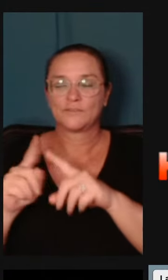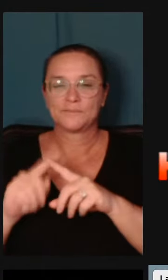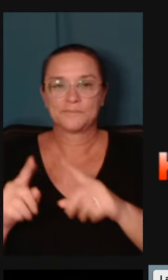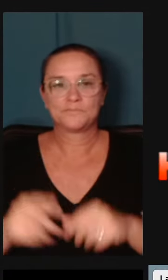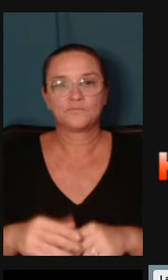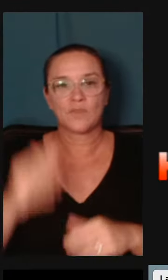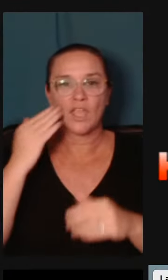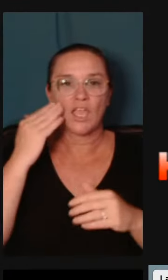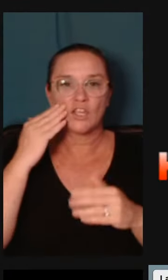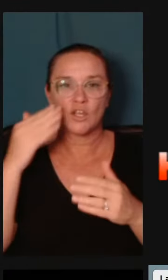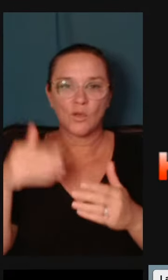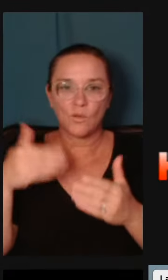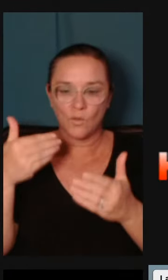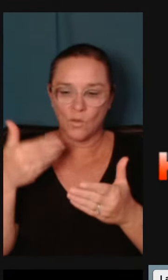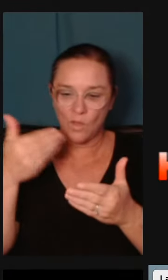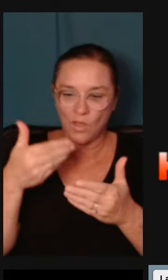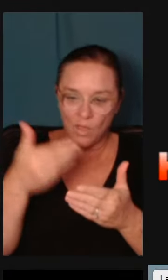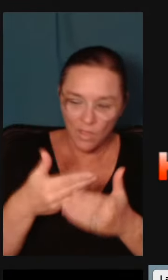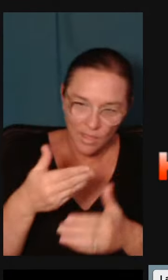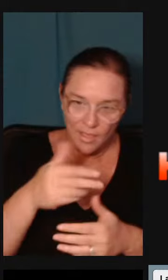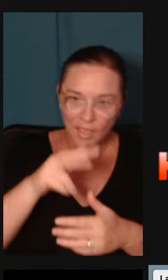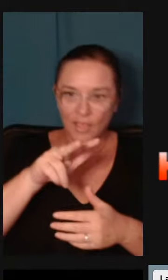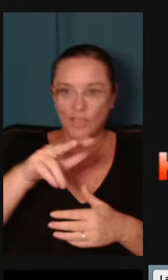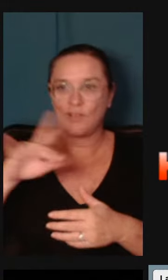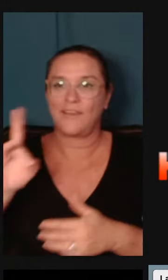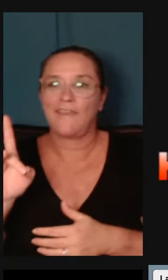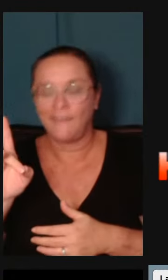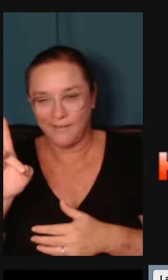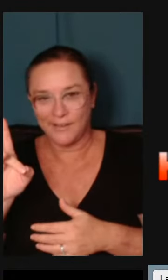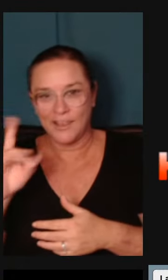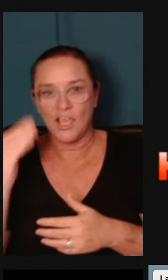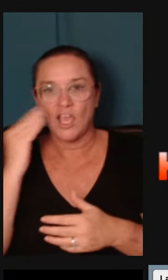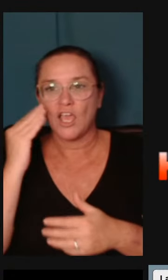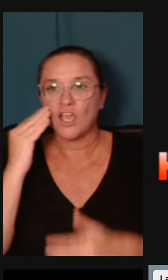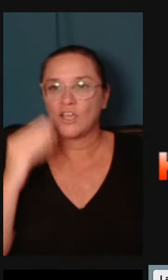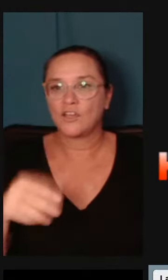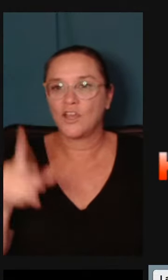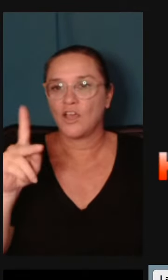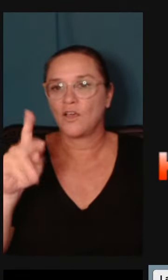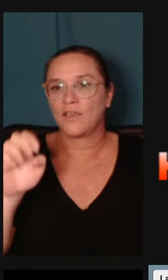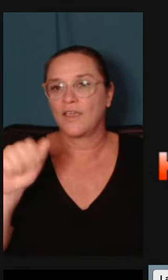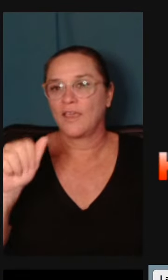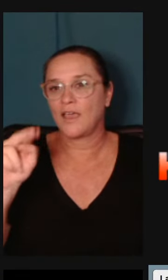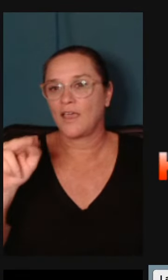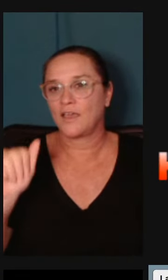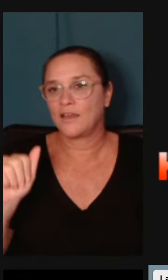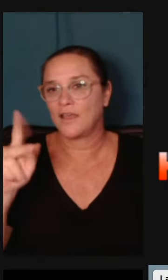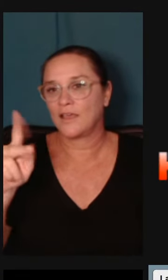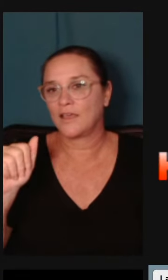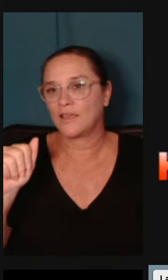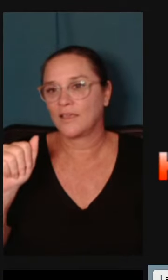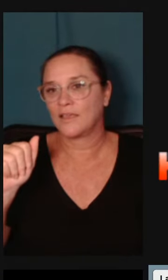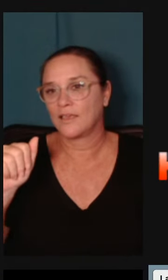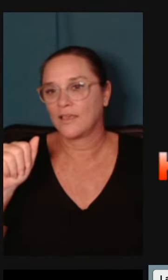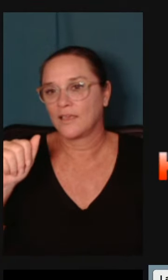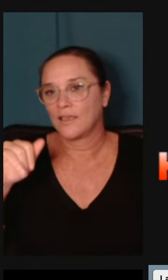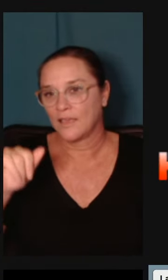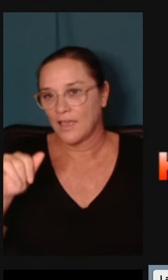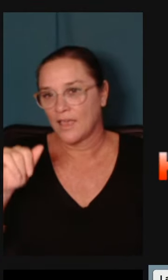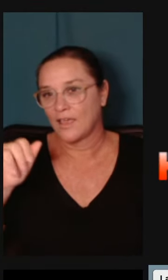coming up on episode 38. I know Keanakekoi is a wonderful place to get as close as you possibly